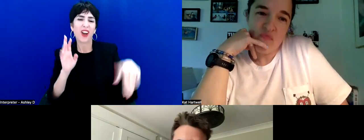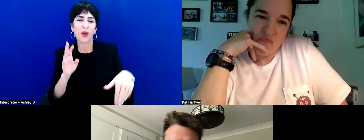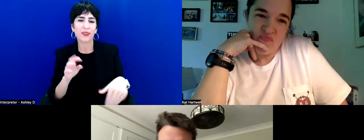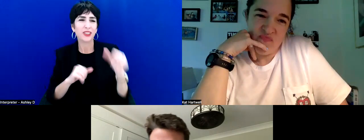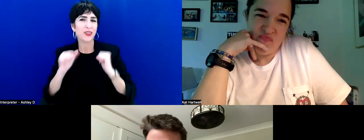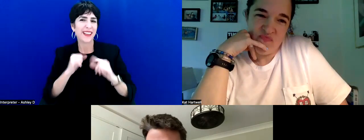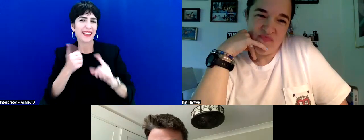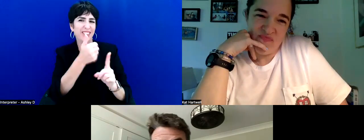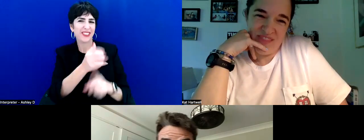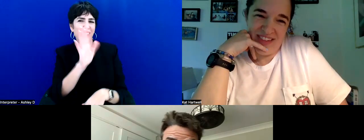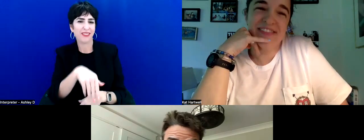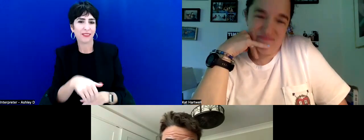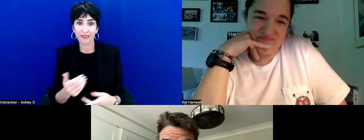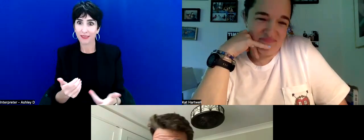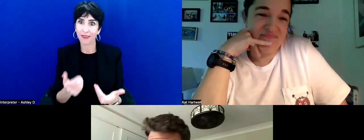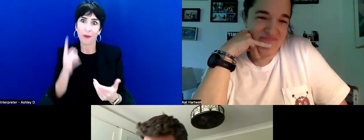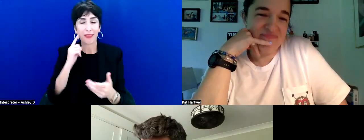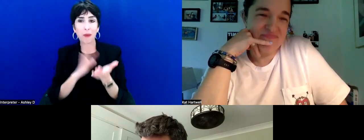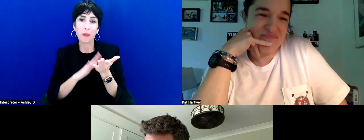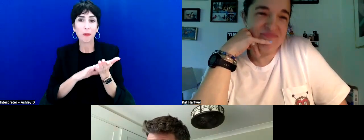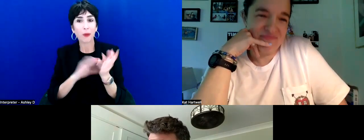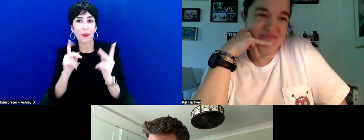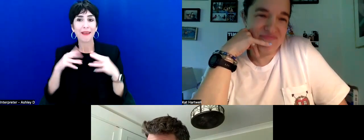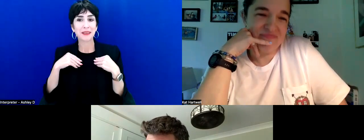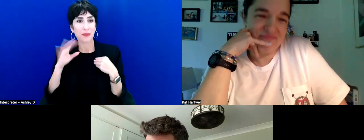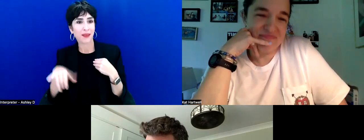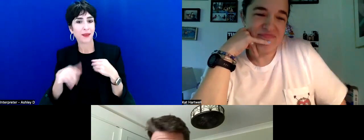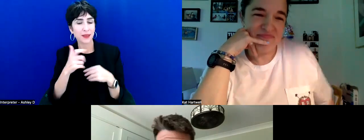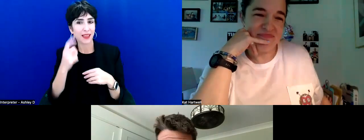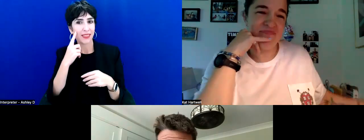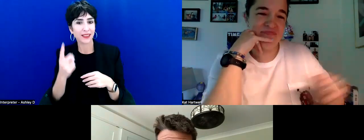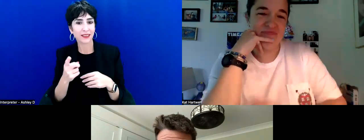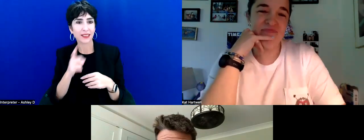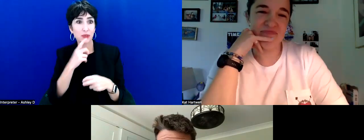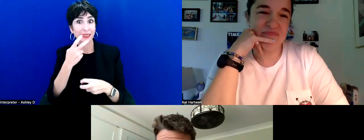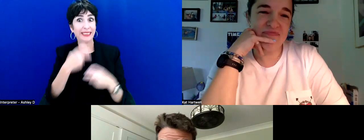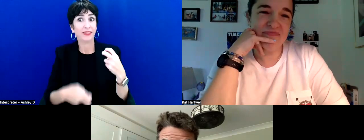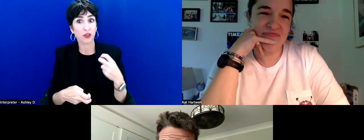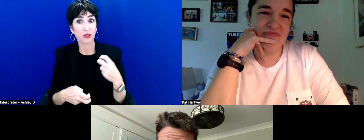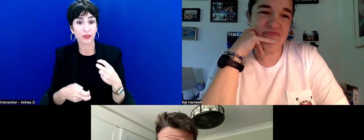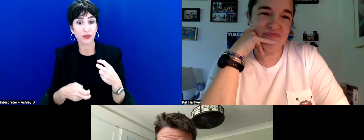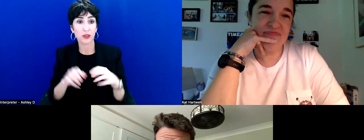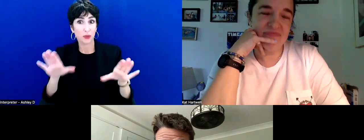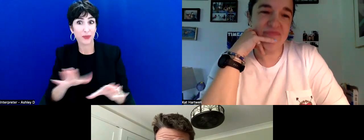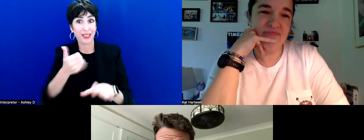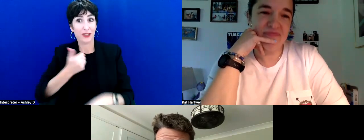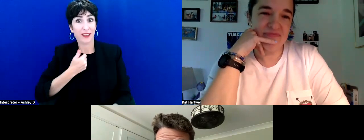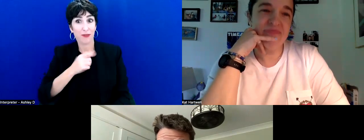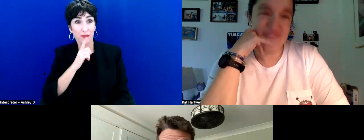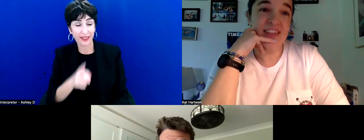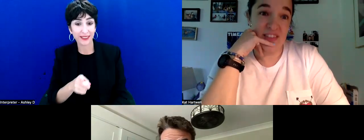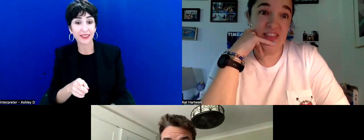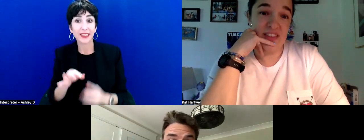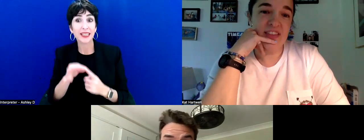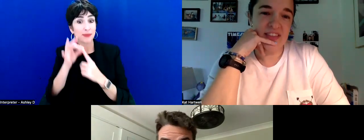acted like yourself. And I'm like, and I take that as a compliment, because I think it's actually quite difficult to just be yourself, especially